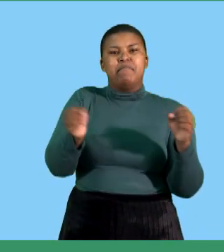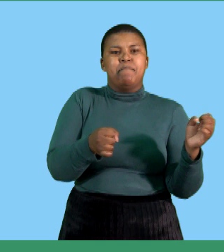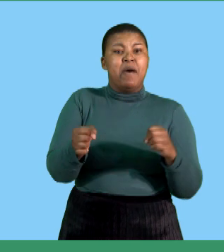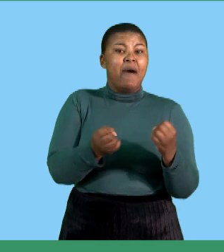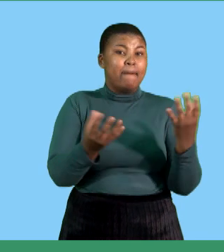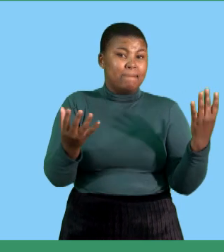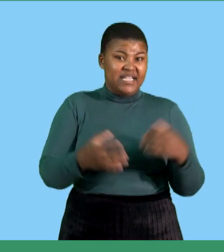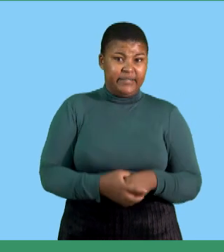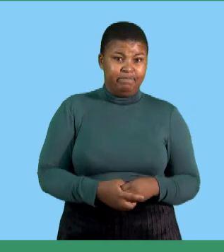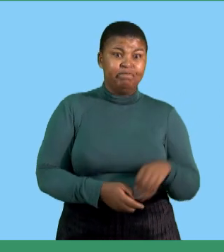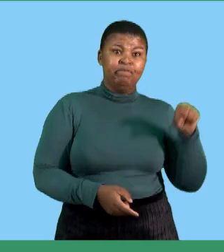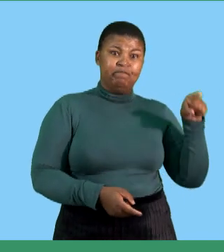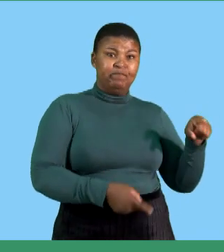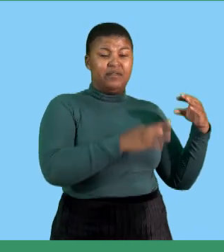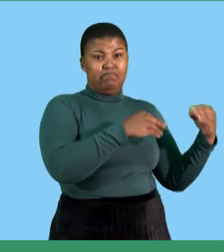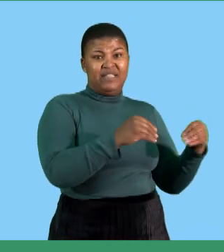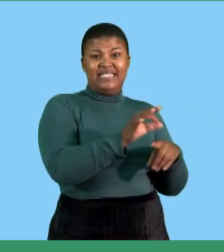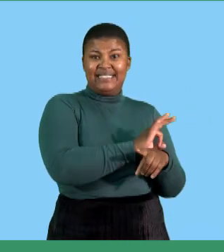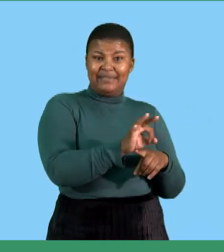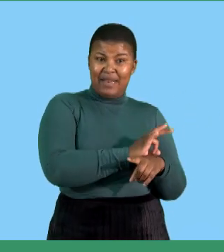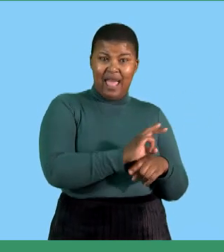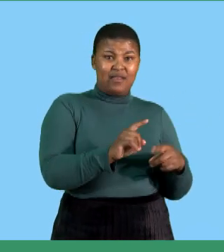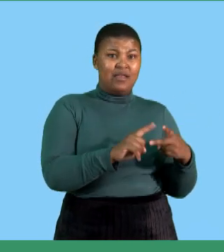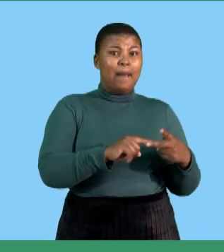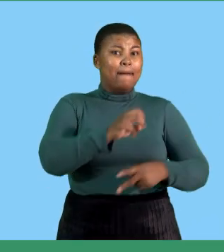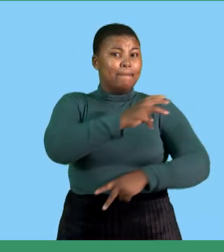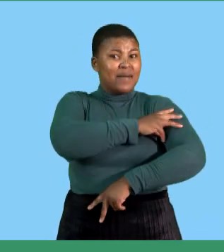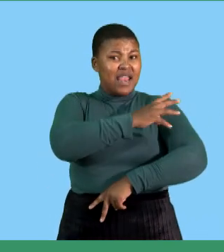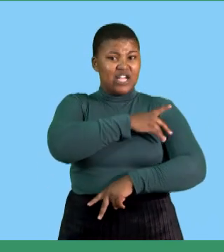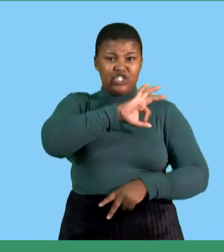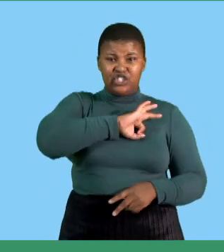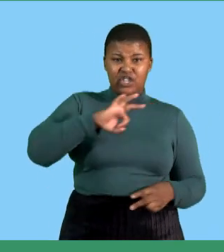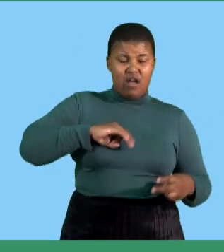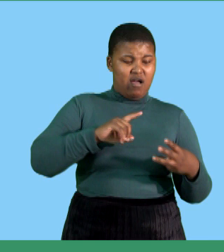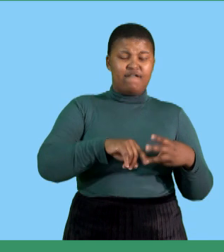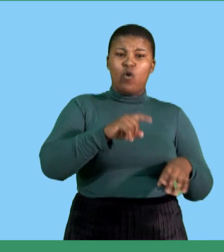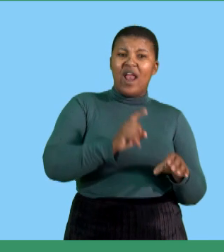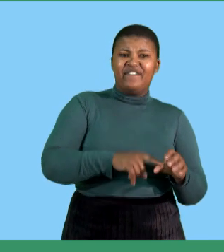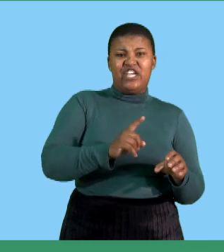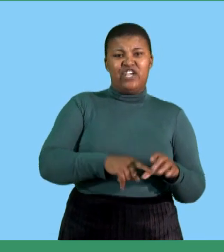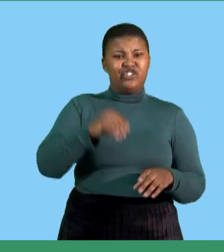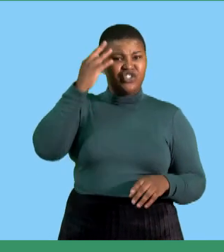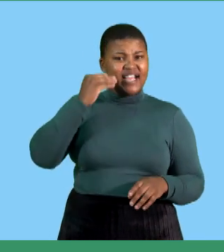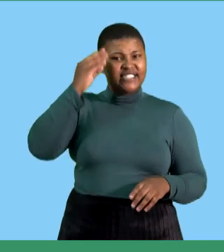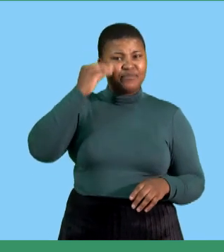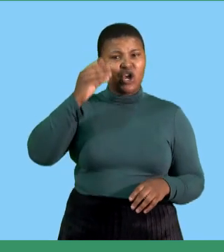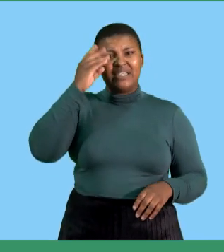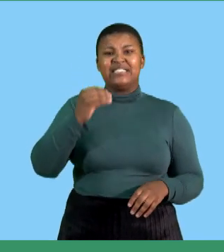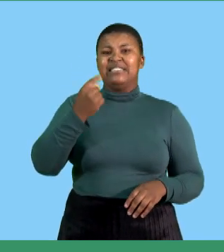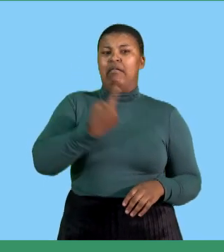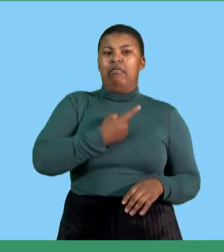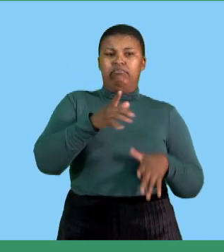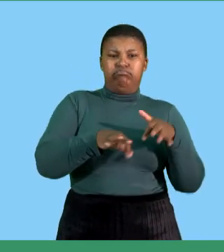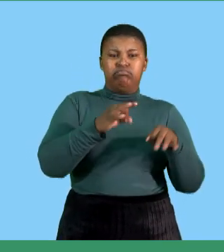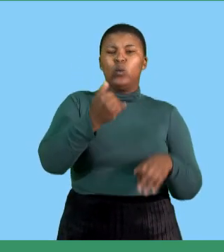the management and the staff, for example, their qualifications, their experience, their job description and remuneration. So who